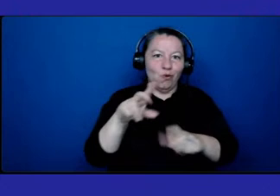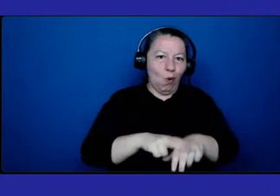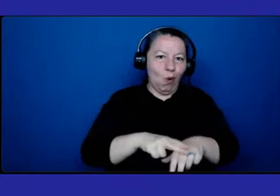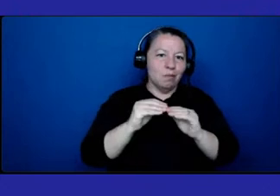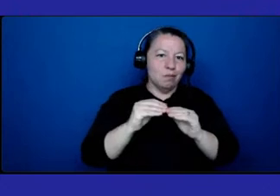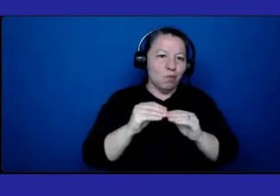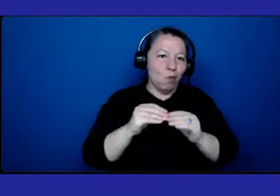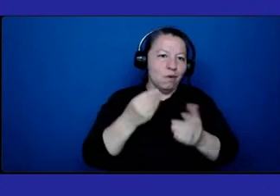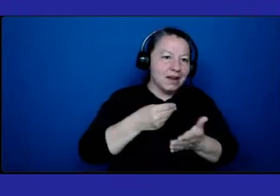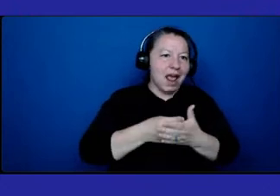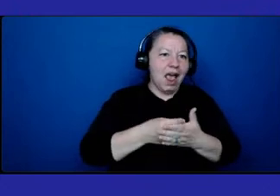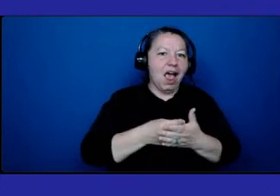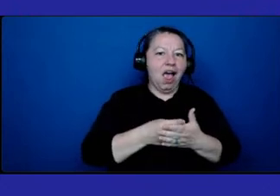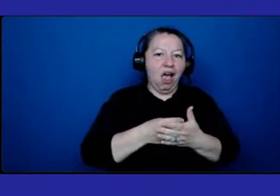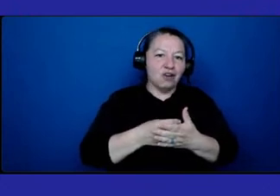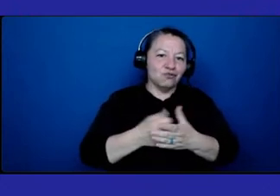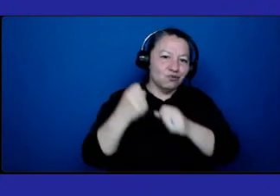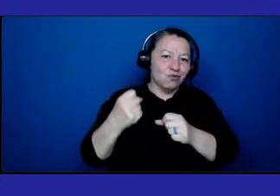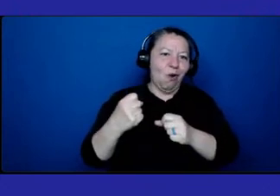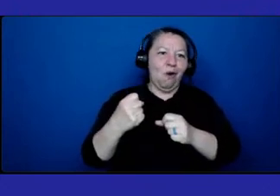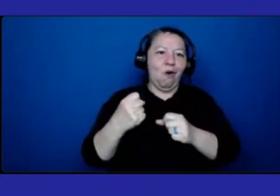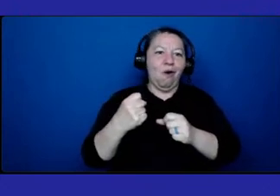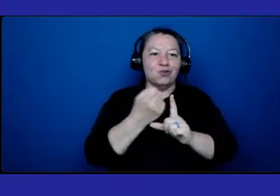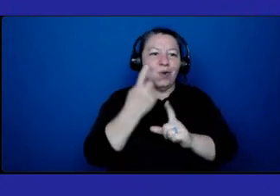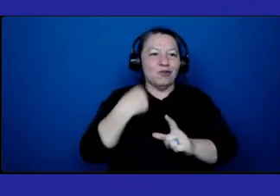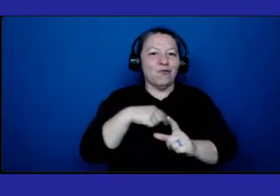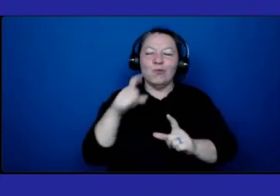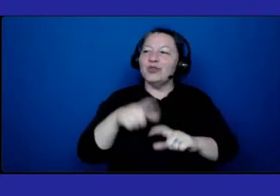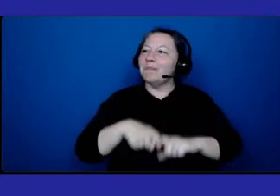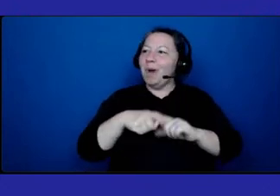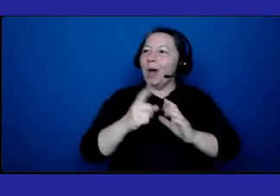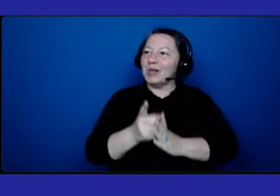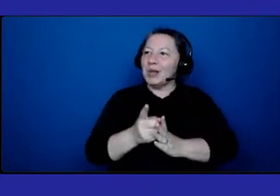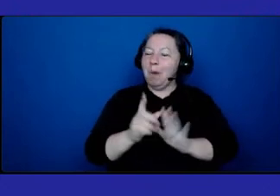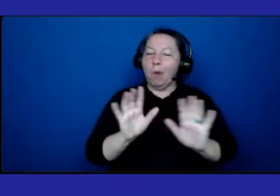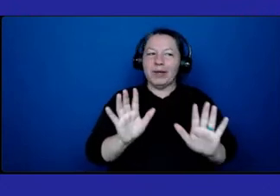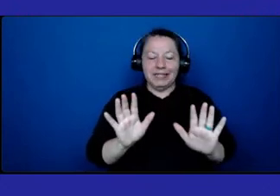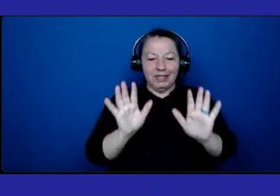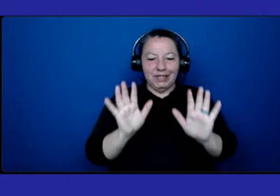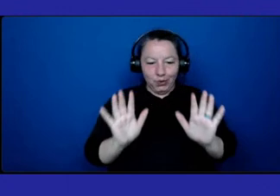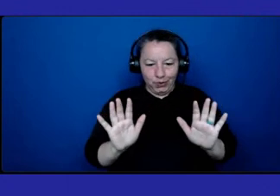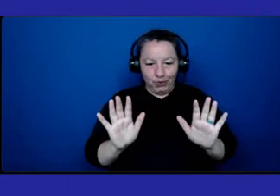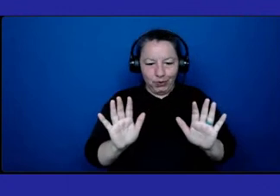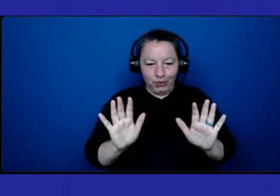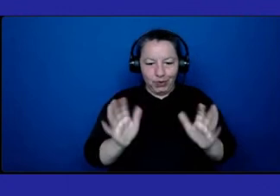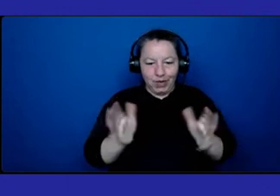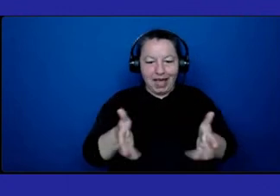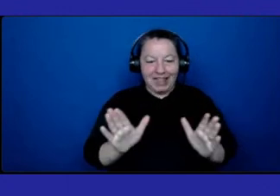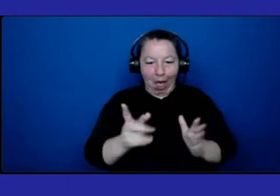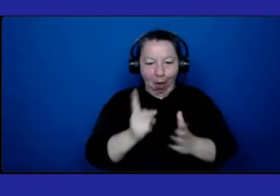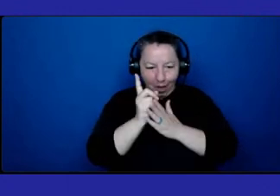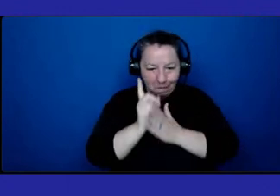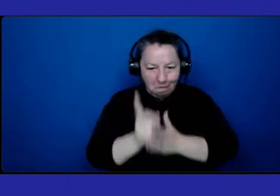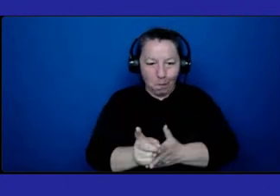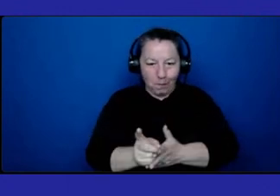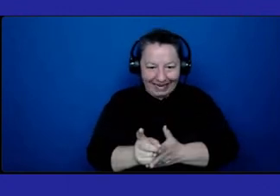should pause a moment. And so we can mark this moment and